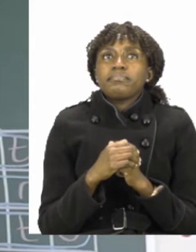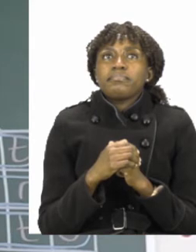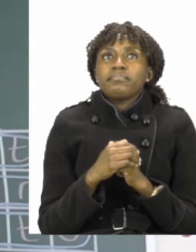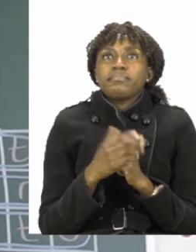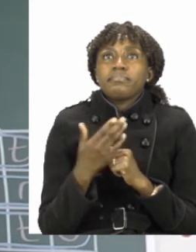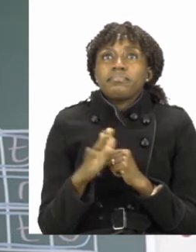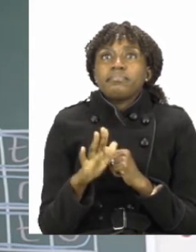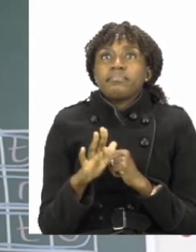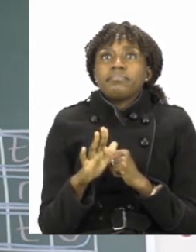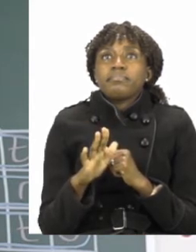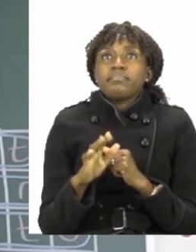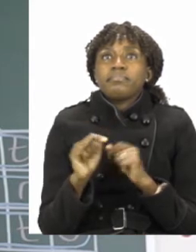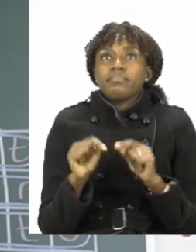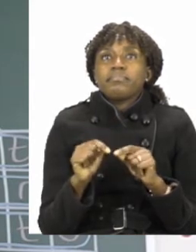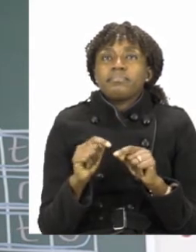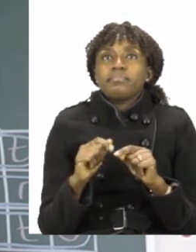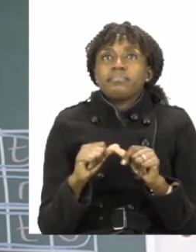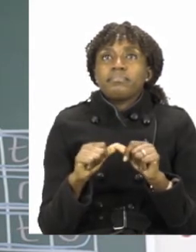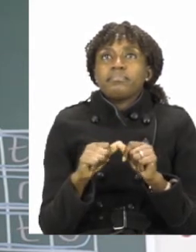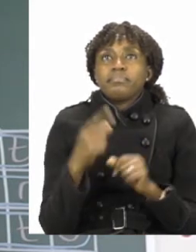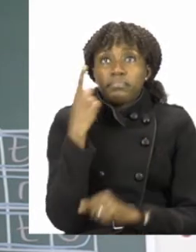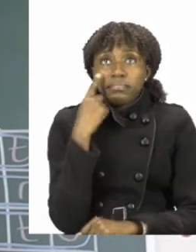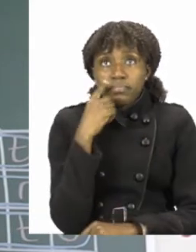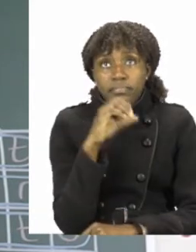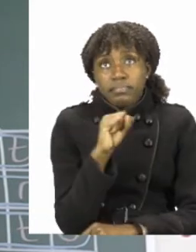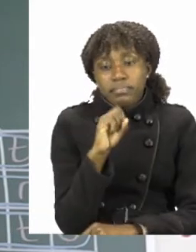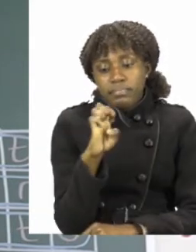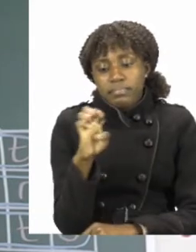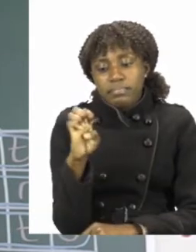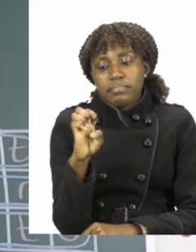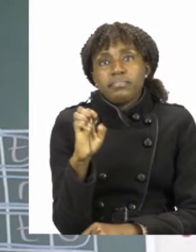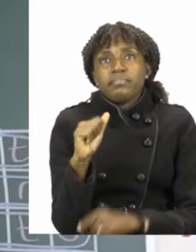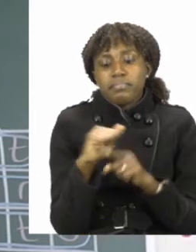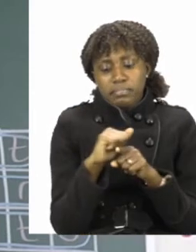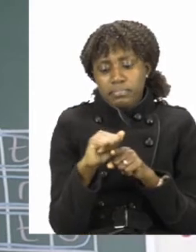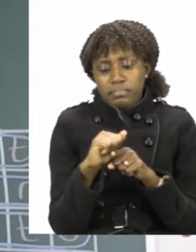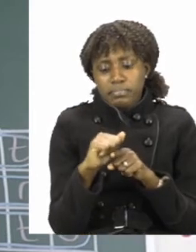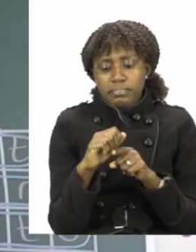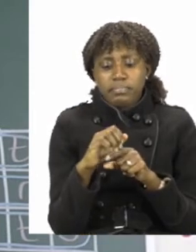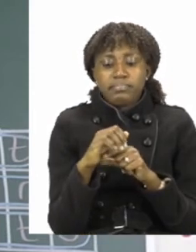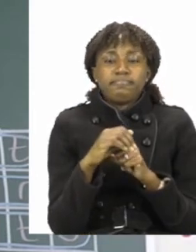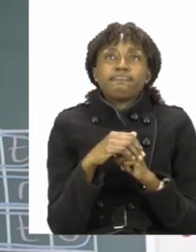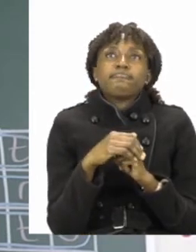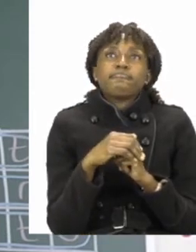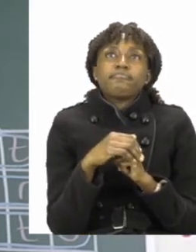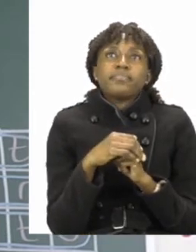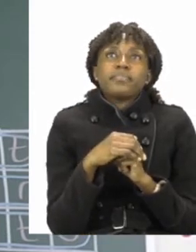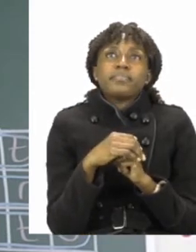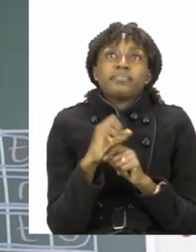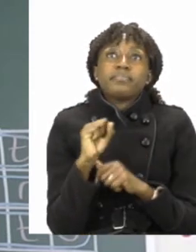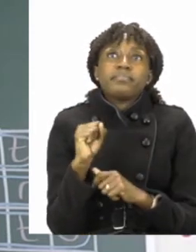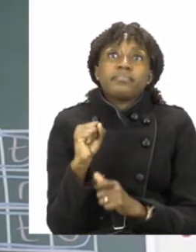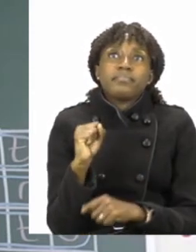jump. Now we need to do the word see. Let us begin. We start by going